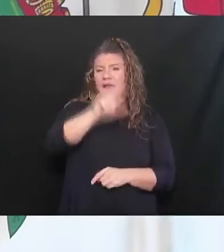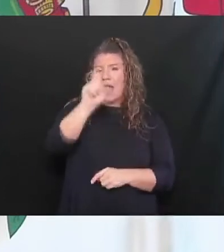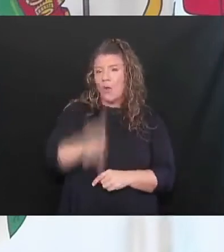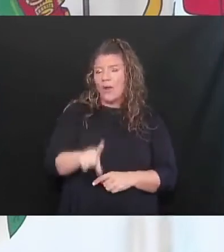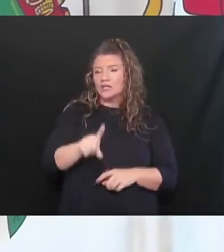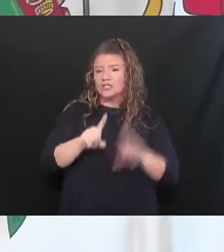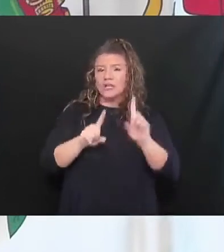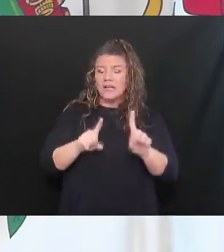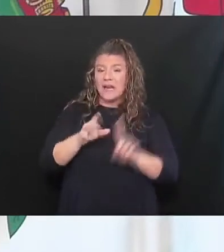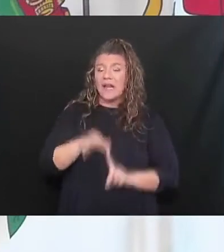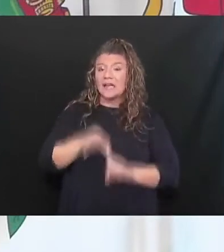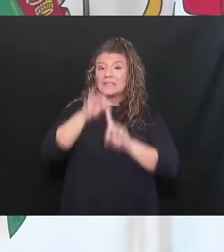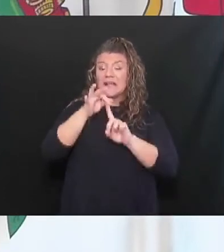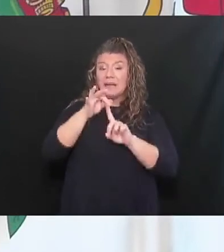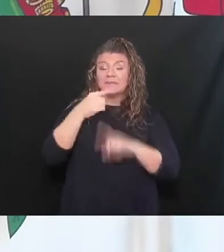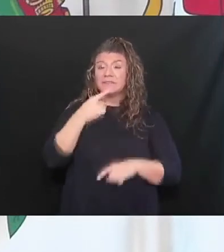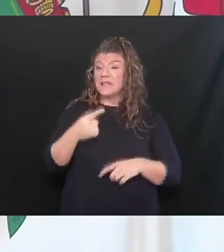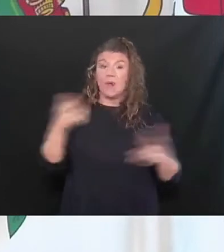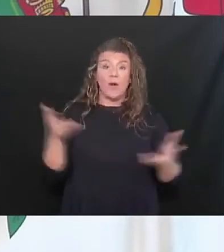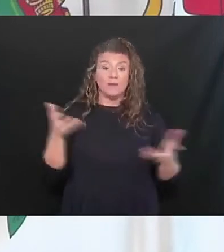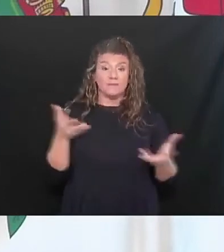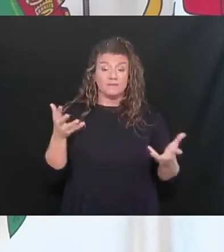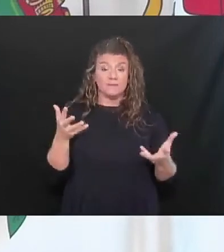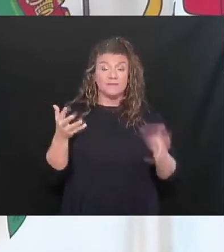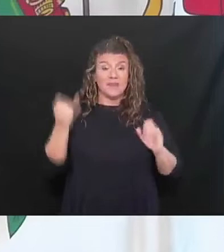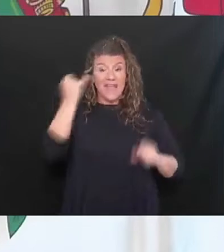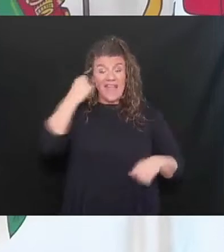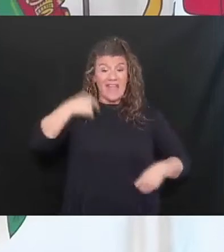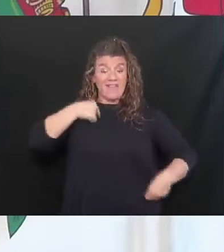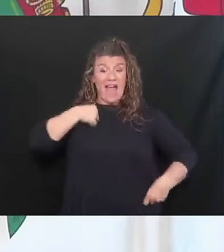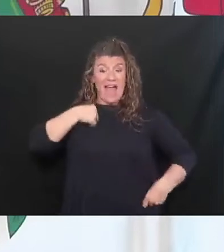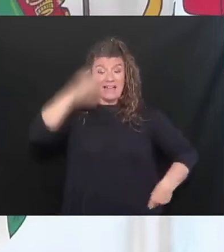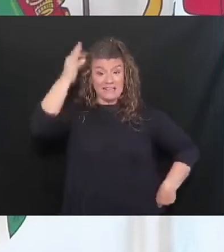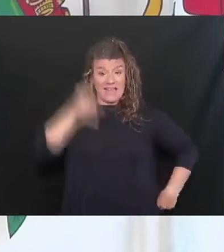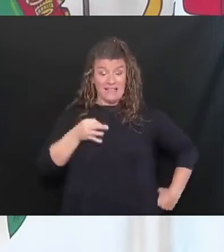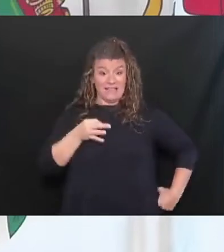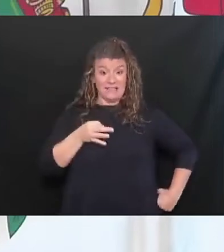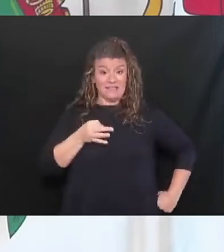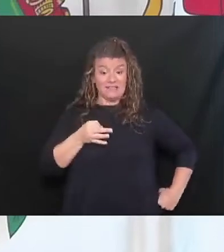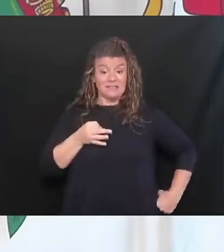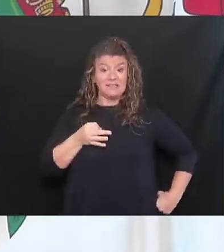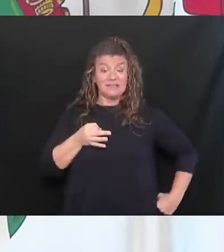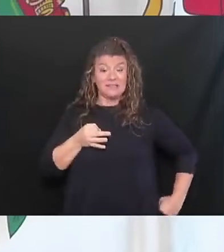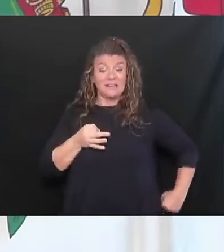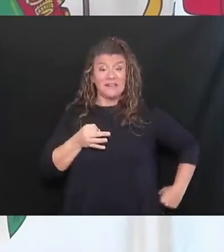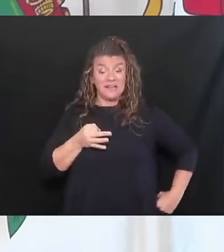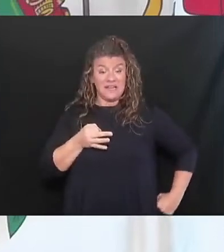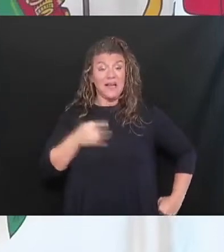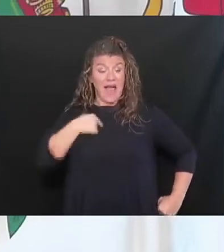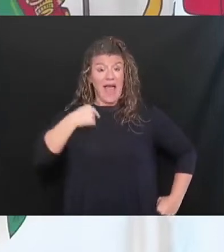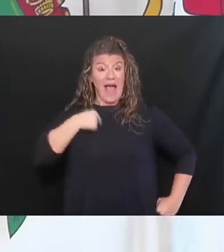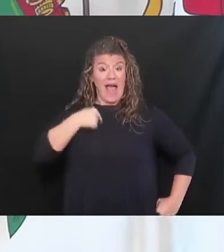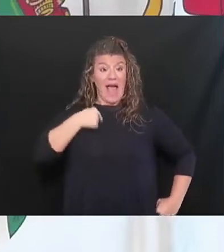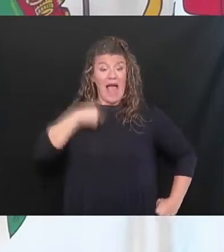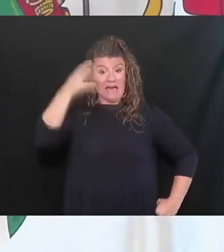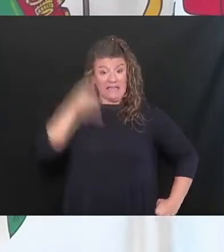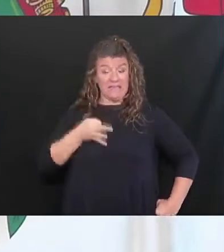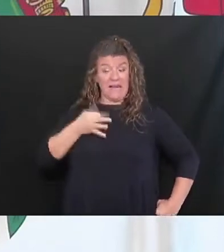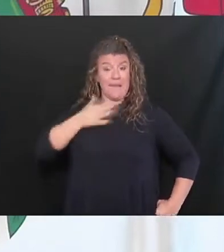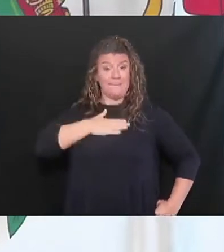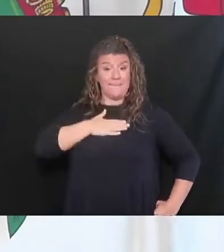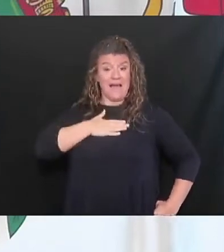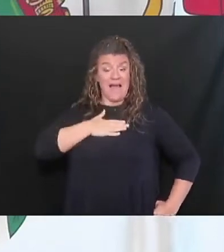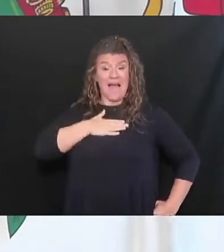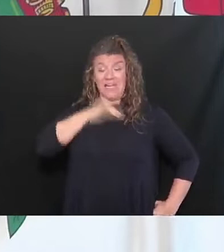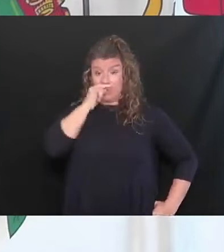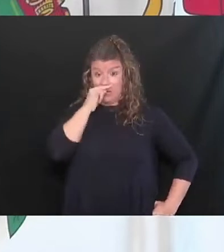to just say just this. If I decided that in my mind that I felt like